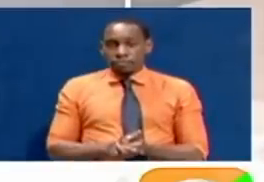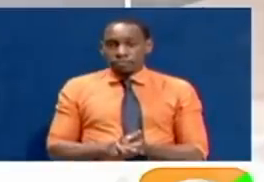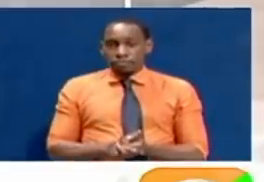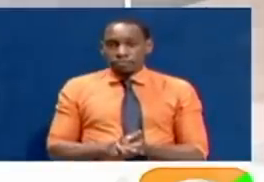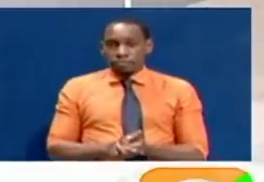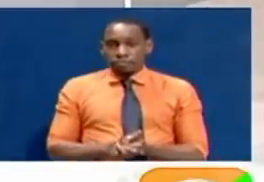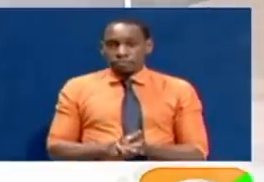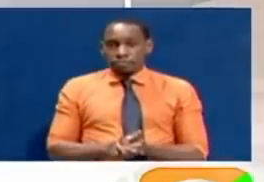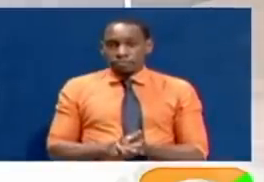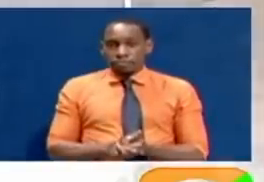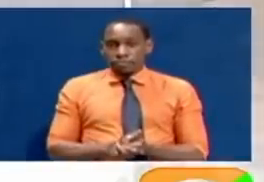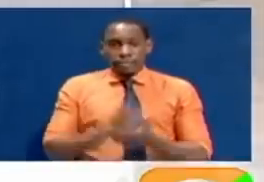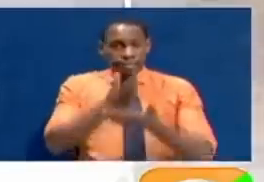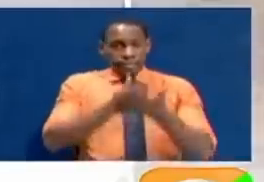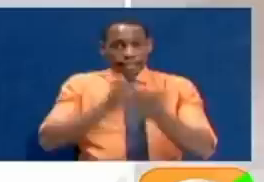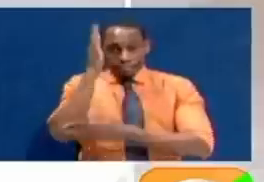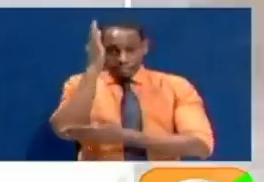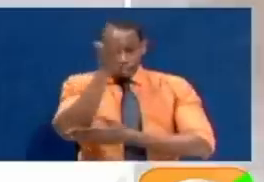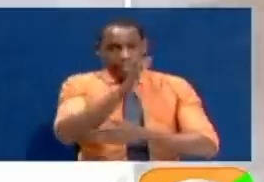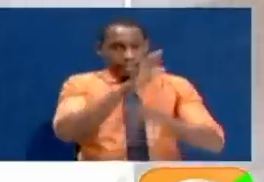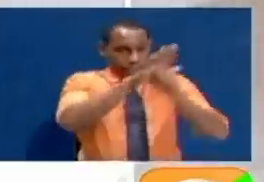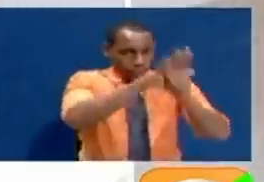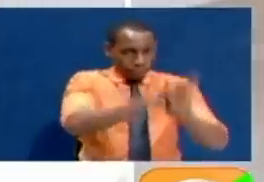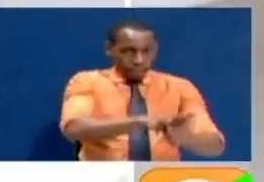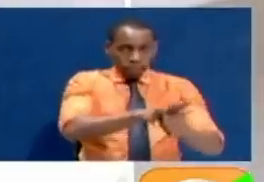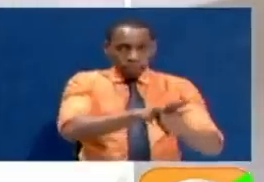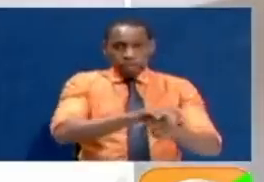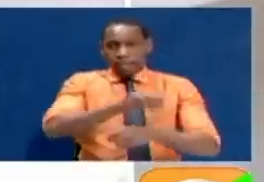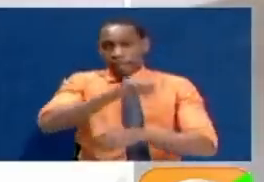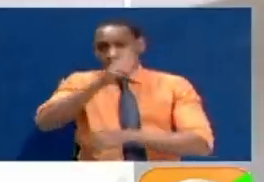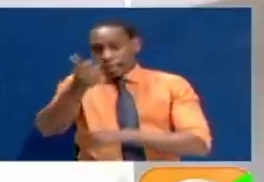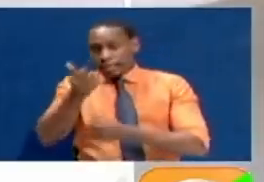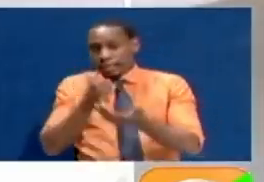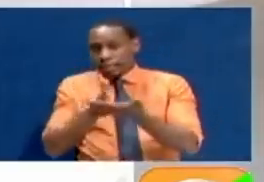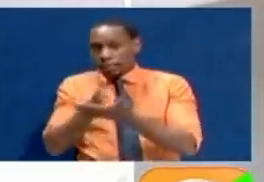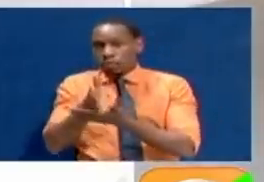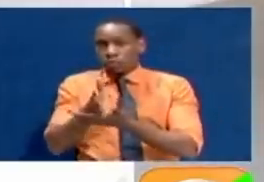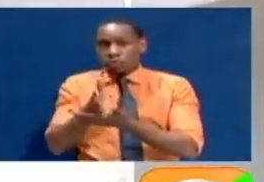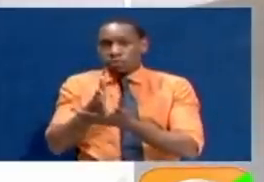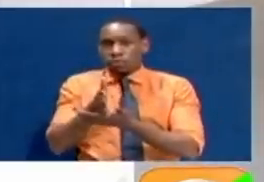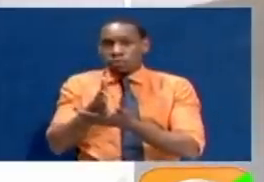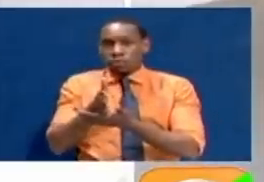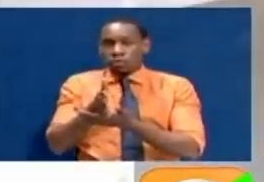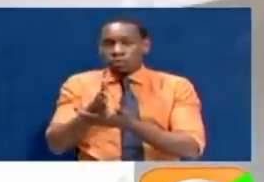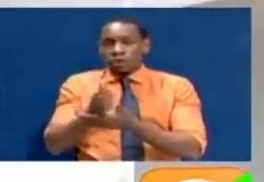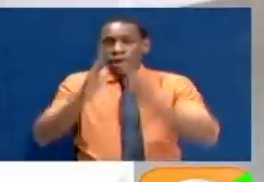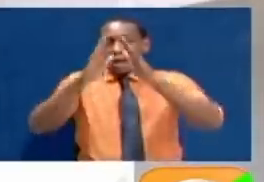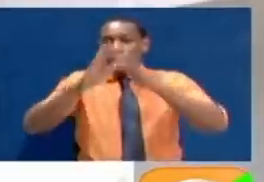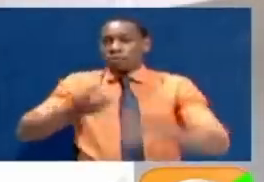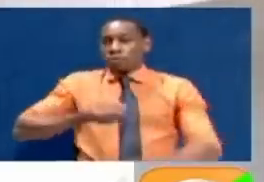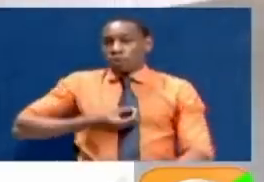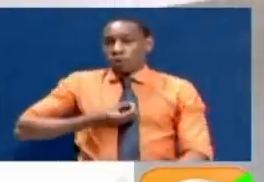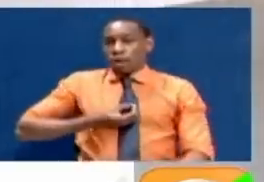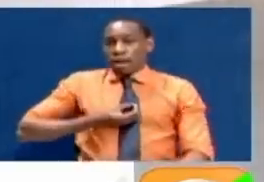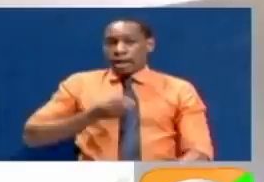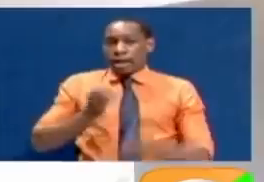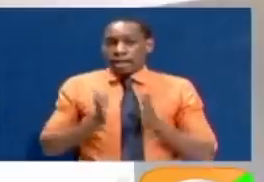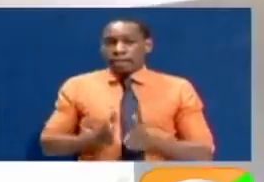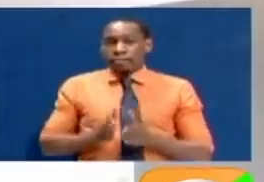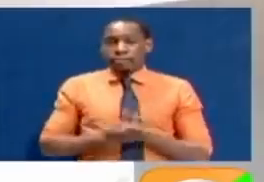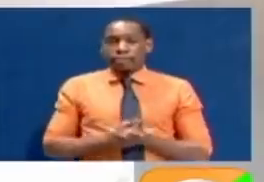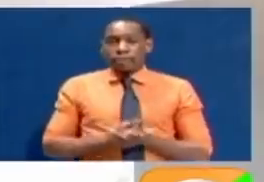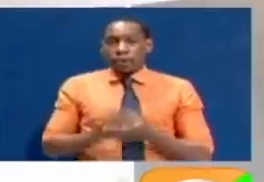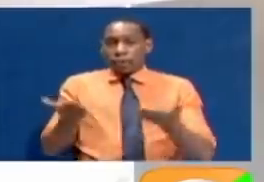met them directly, and others through the landlords in our residential